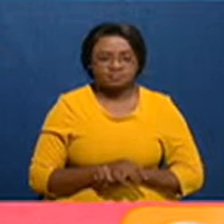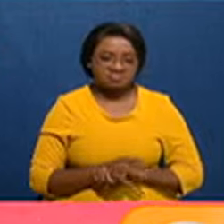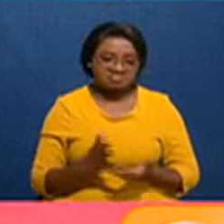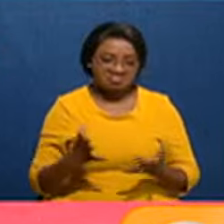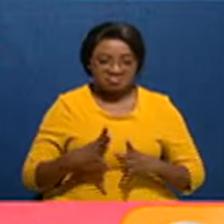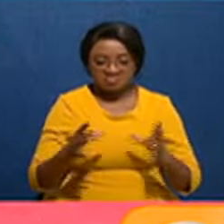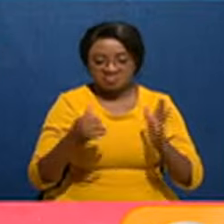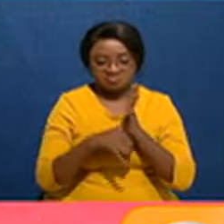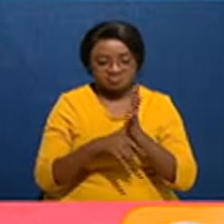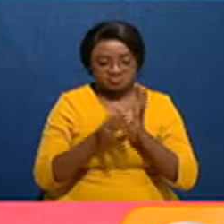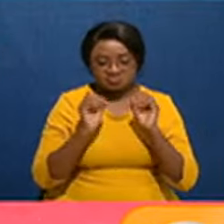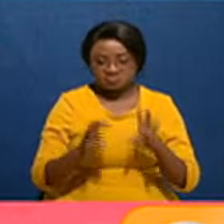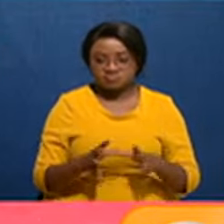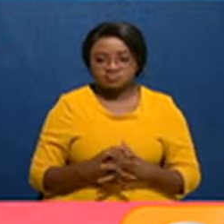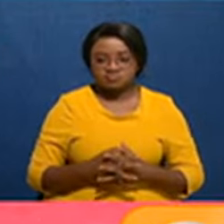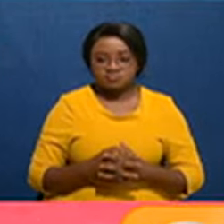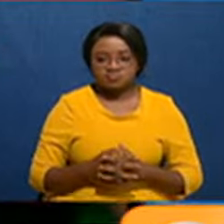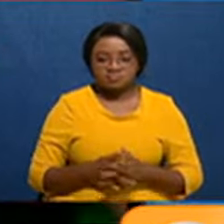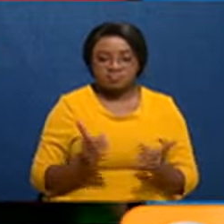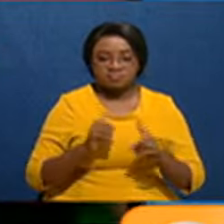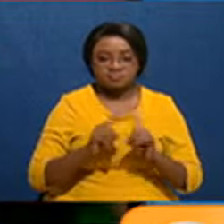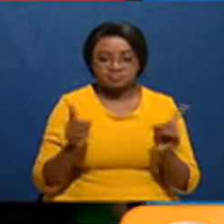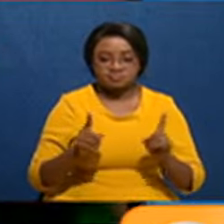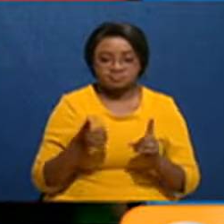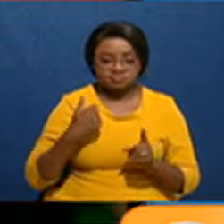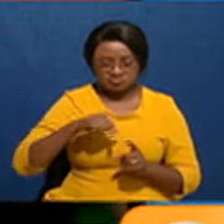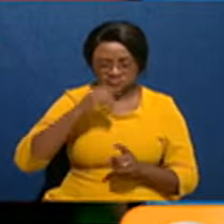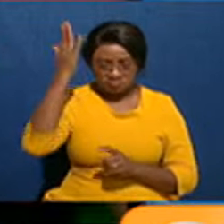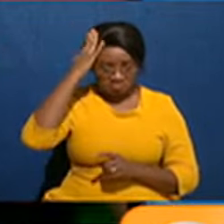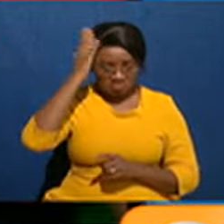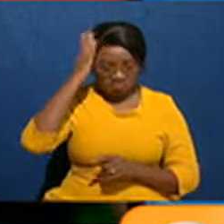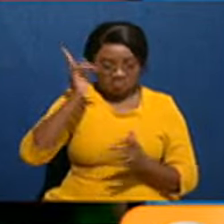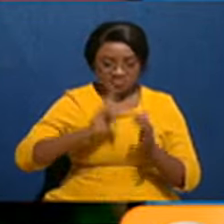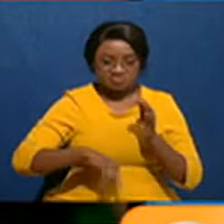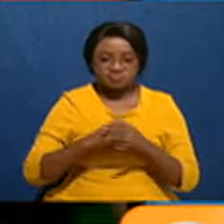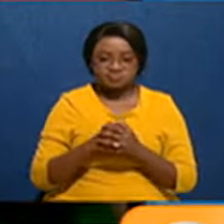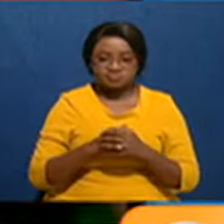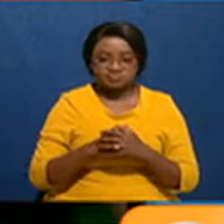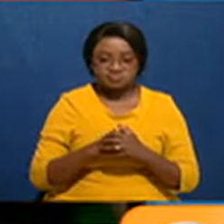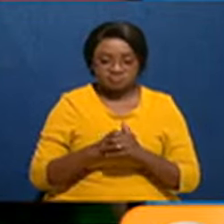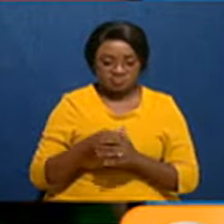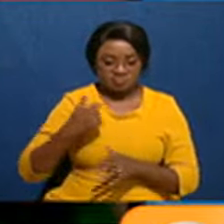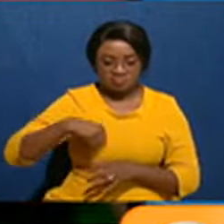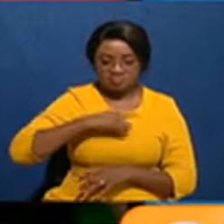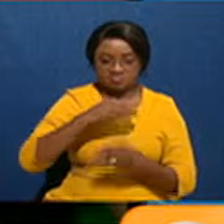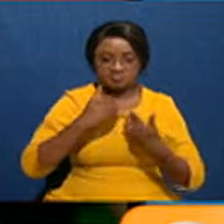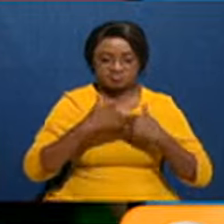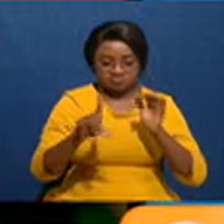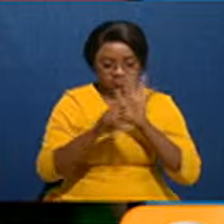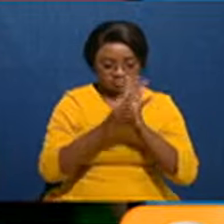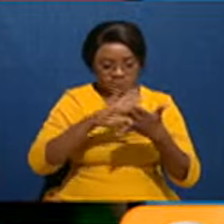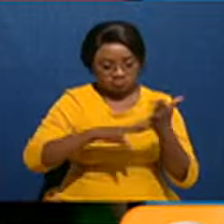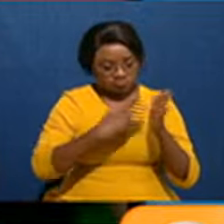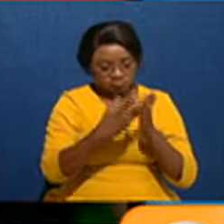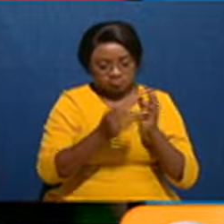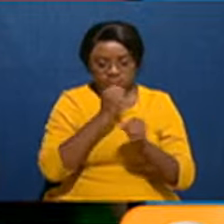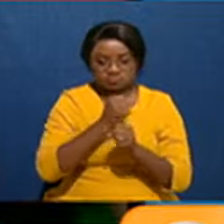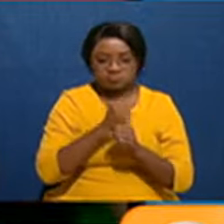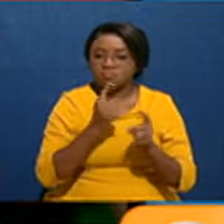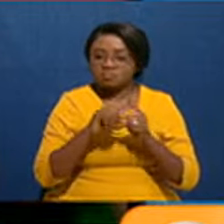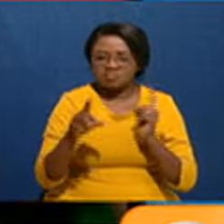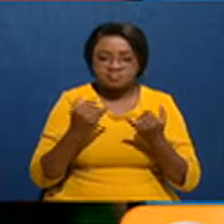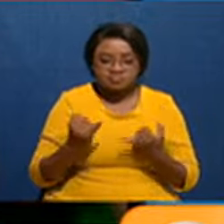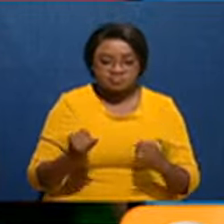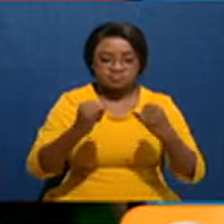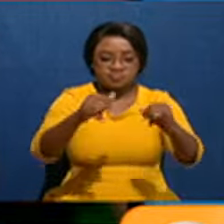with that. What we know is that we have the legal framework, but enforcement is lacking.